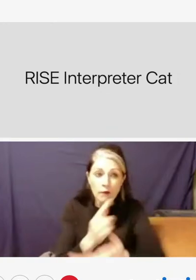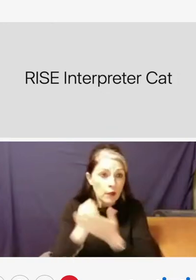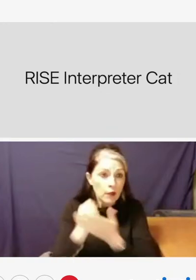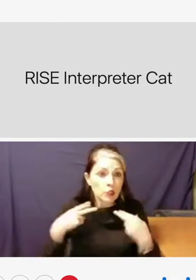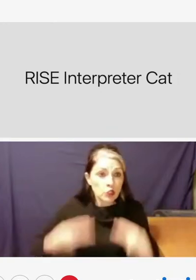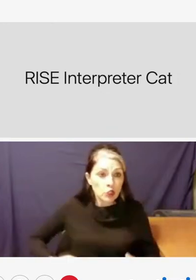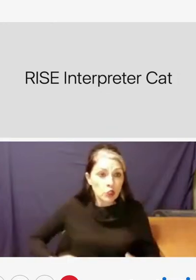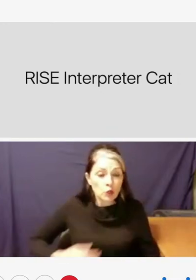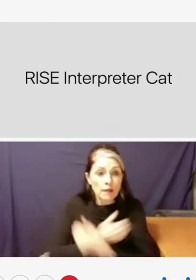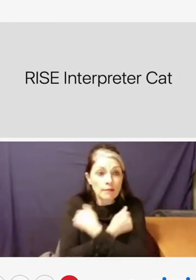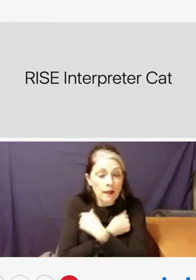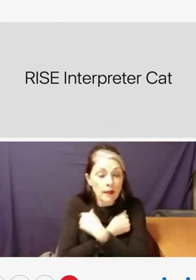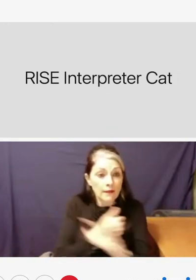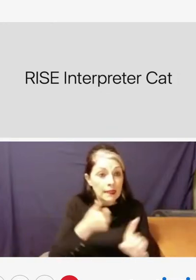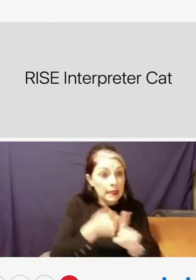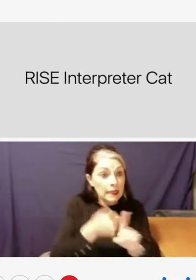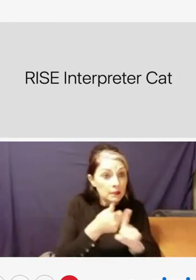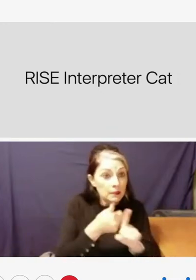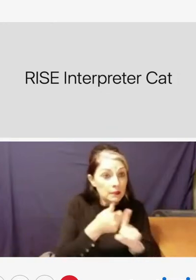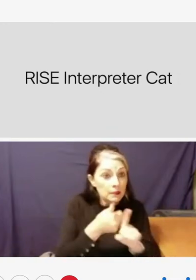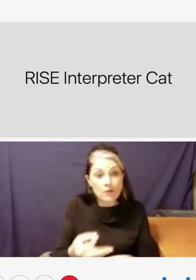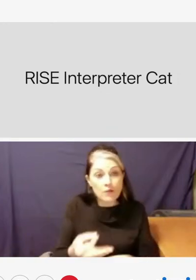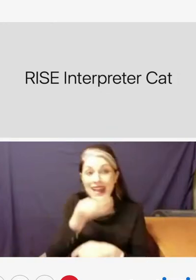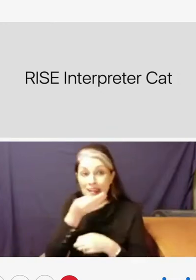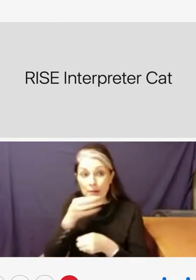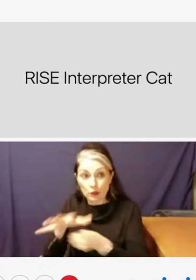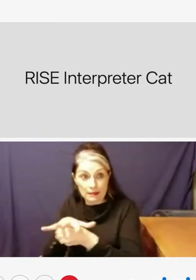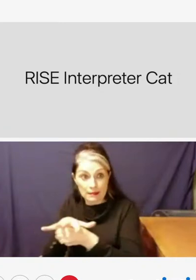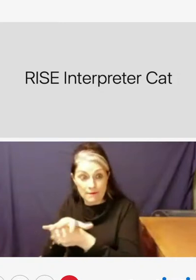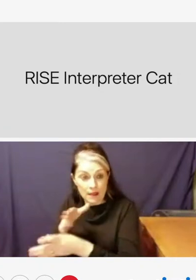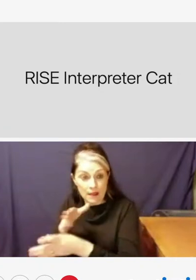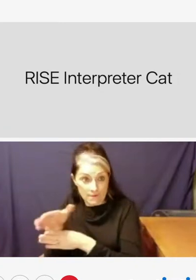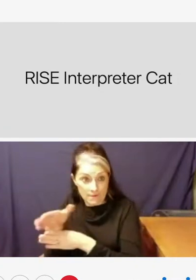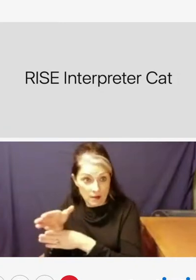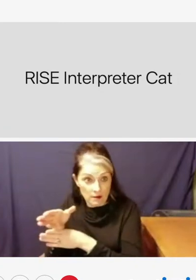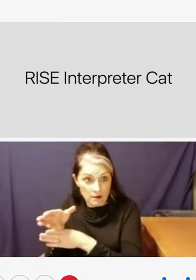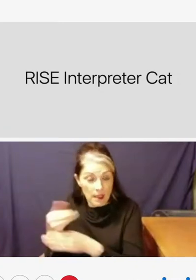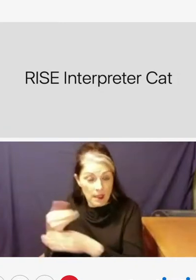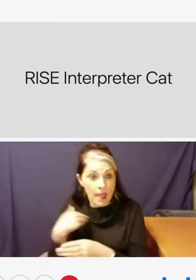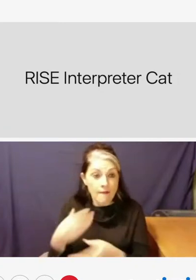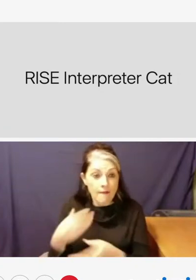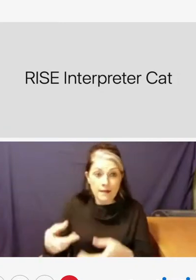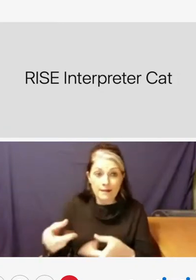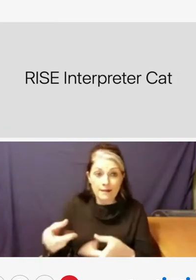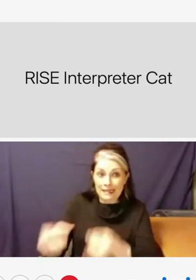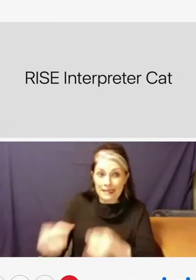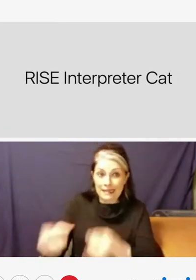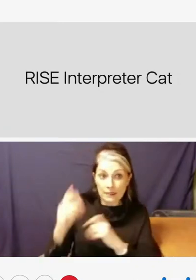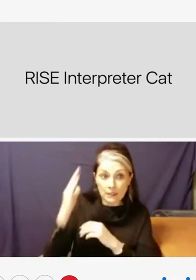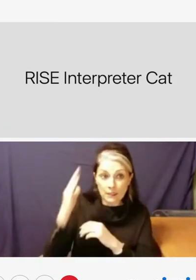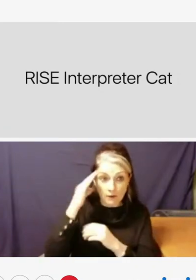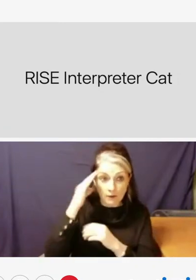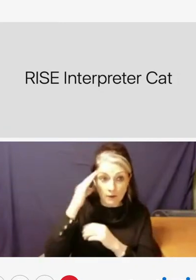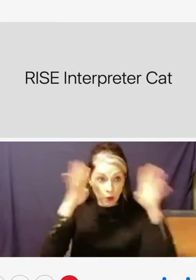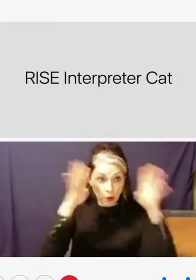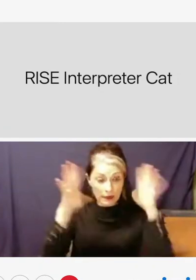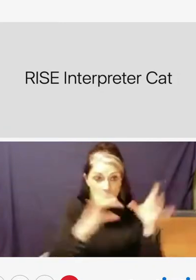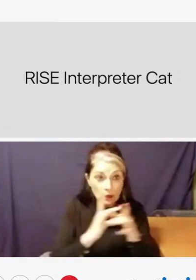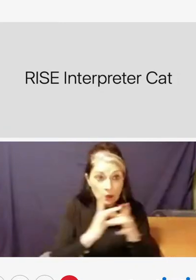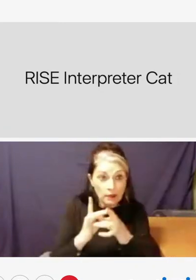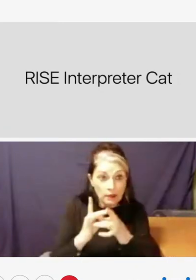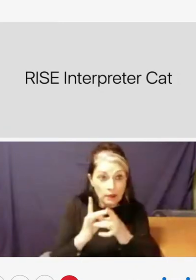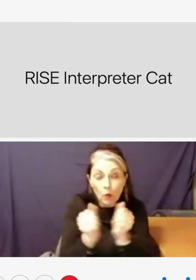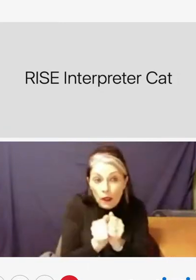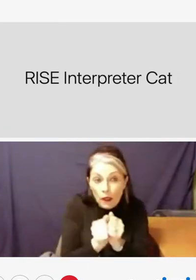other experts in the field clearly have you know given us the knowledge that when we create relationships with children when we create